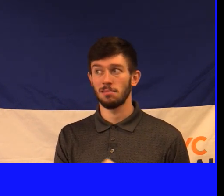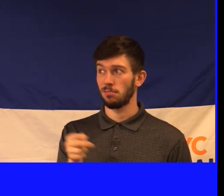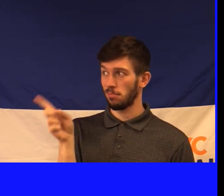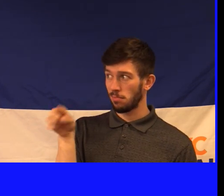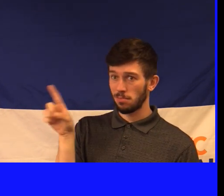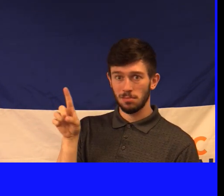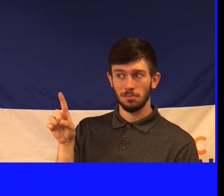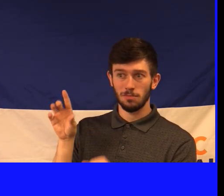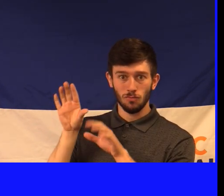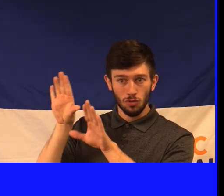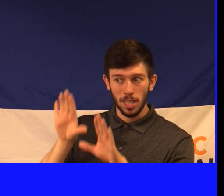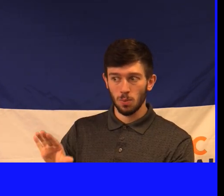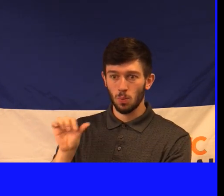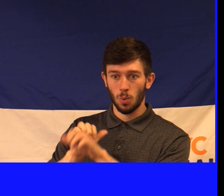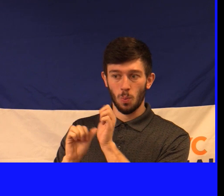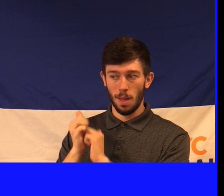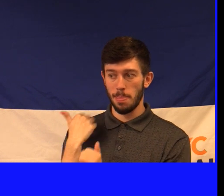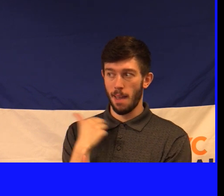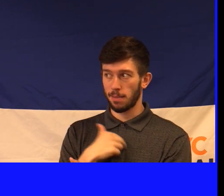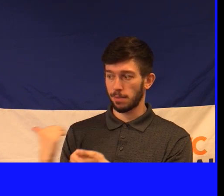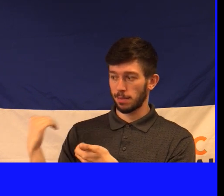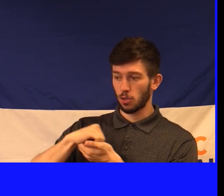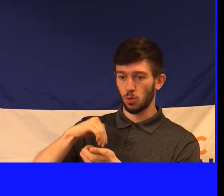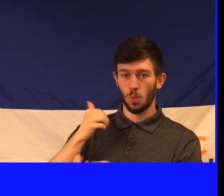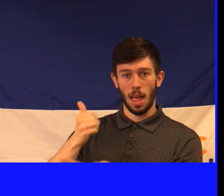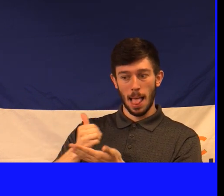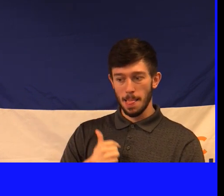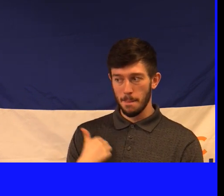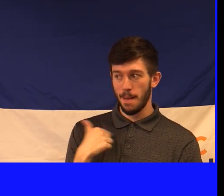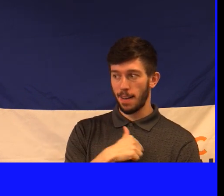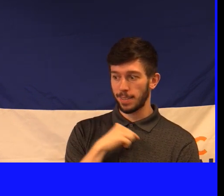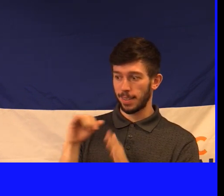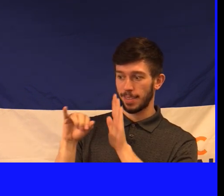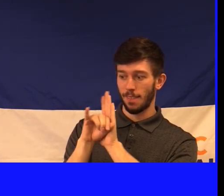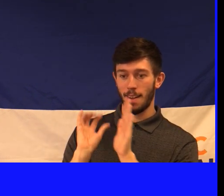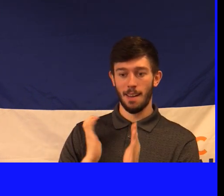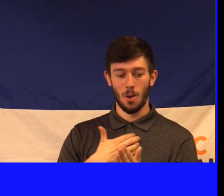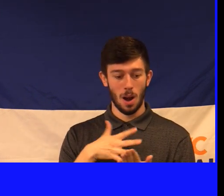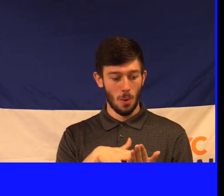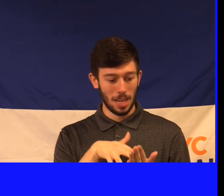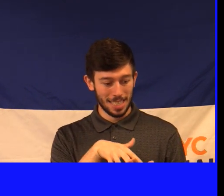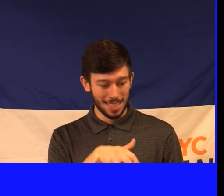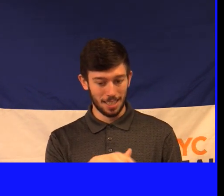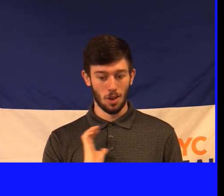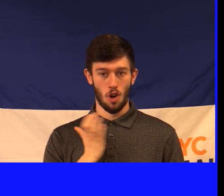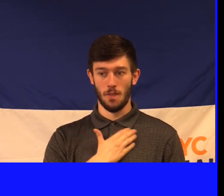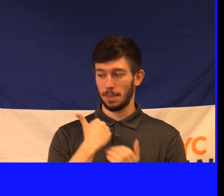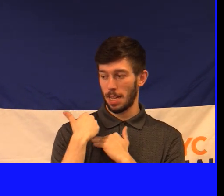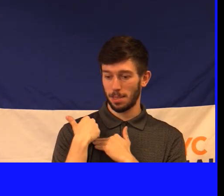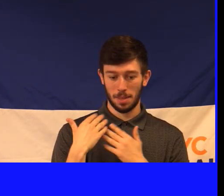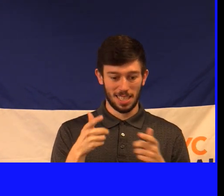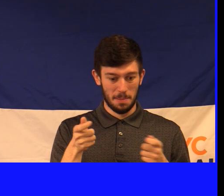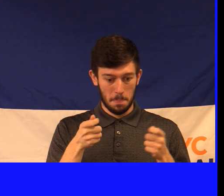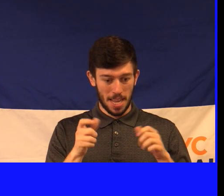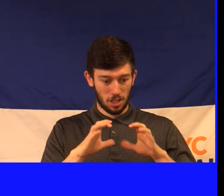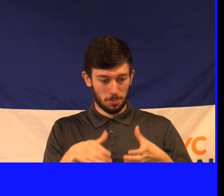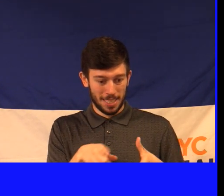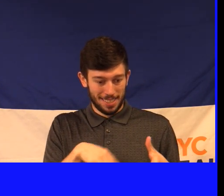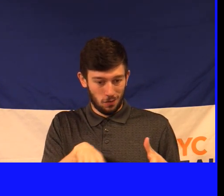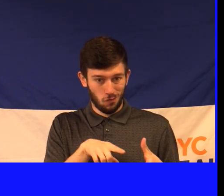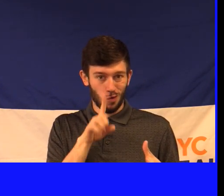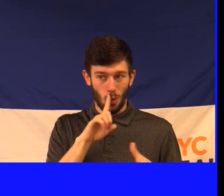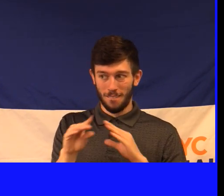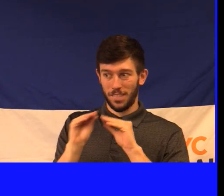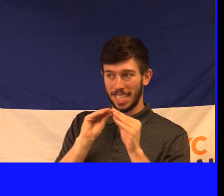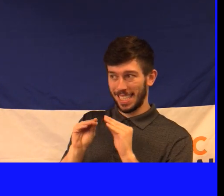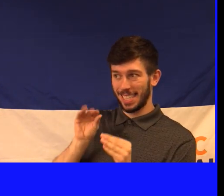process is to in fact identify weaknesses, and it's our responsibility here within management to fix those, and we are going to fix